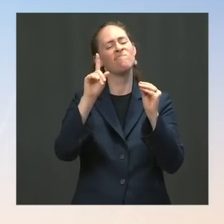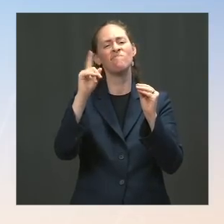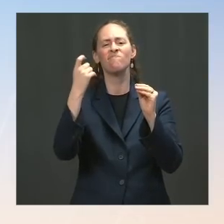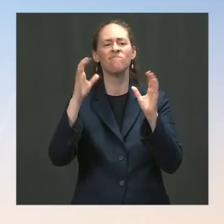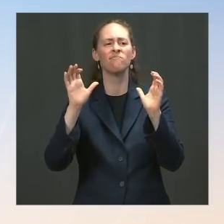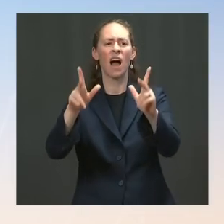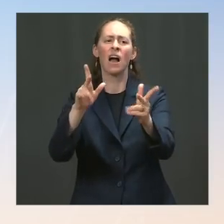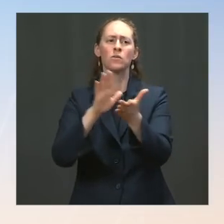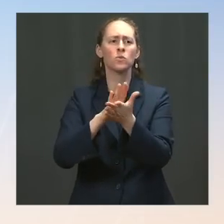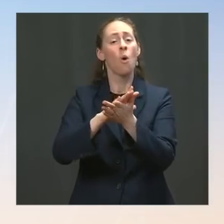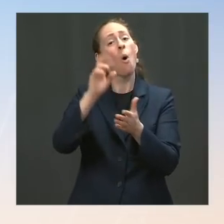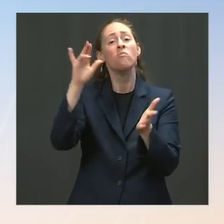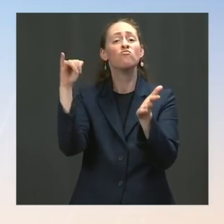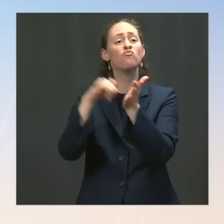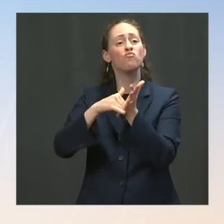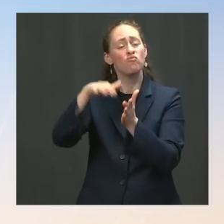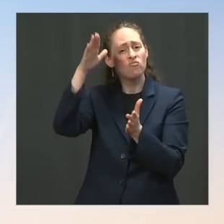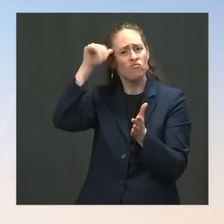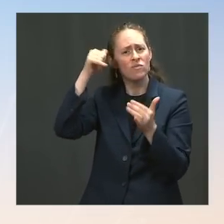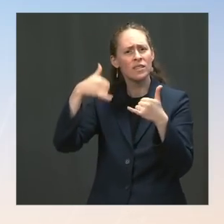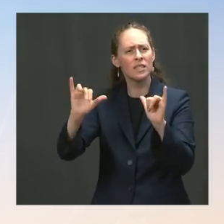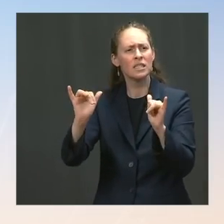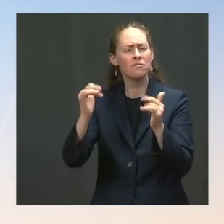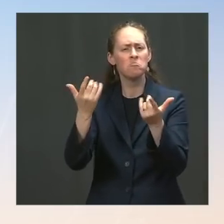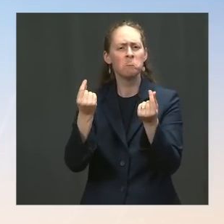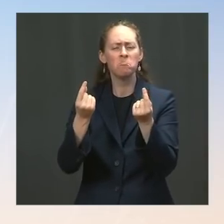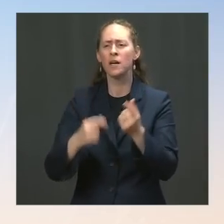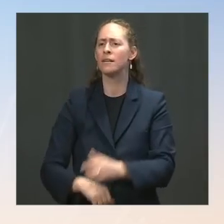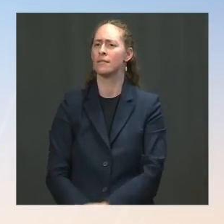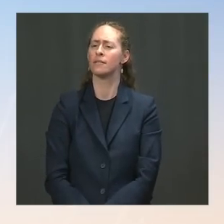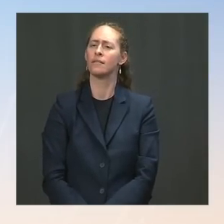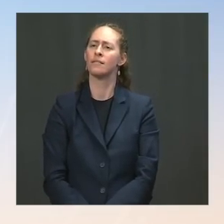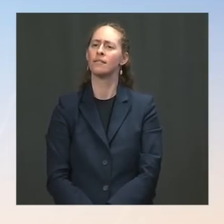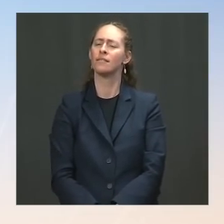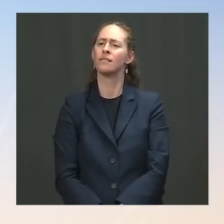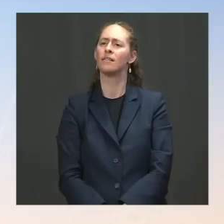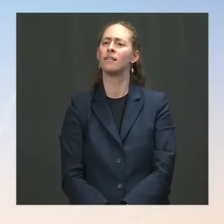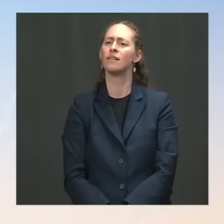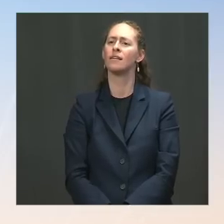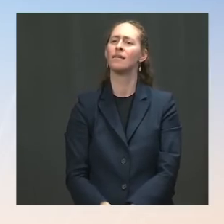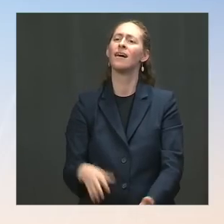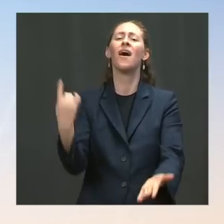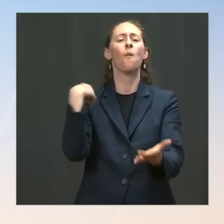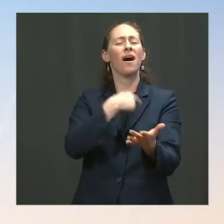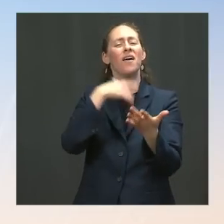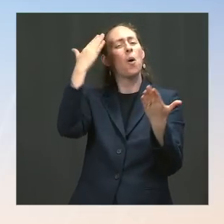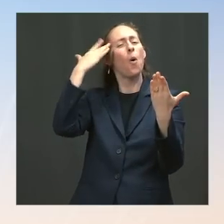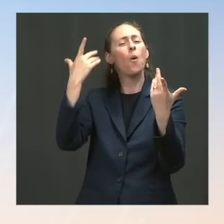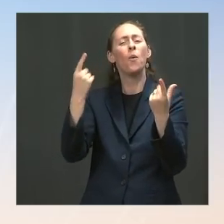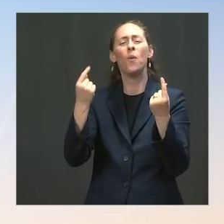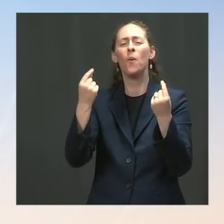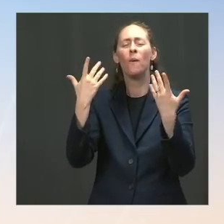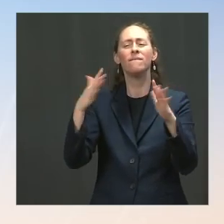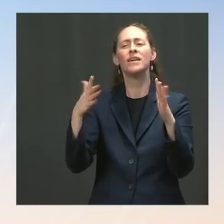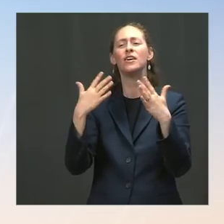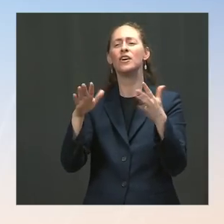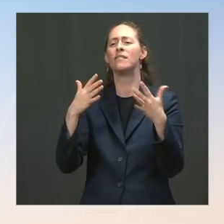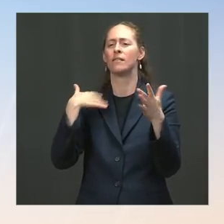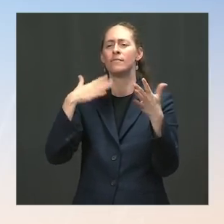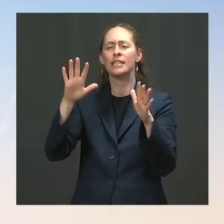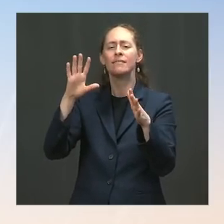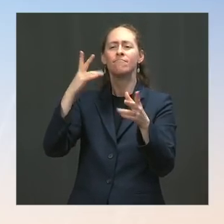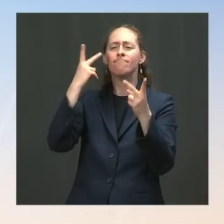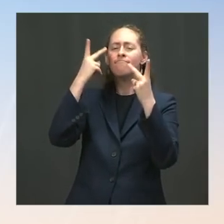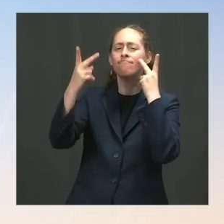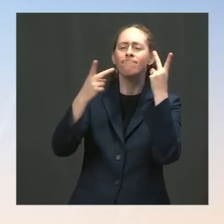know, we know what works. And yes, we're looking at the metrics, and obviously in close consultation with